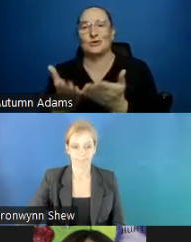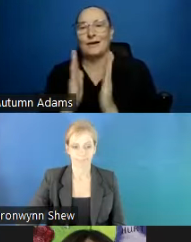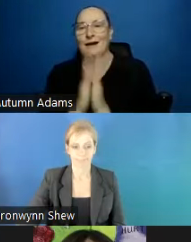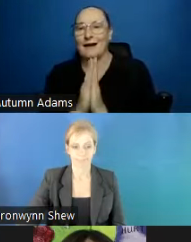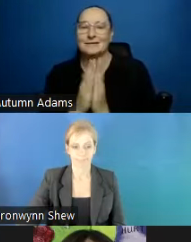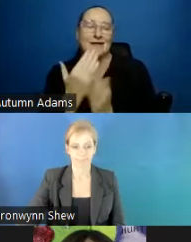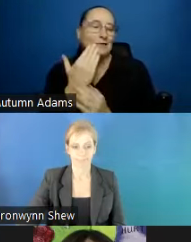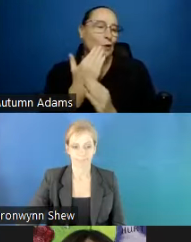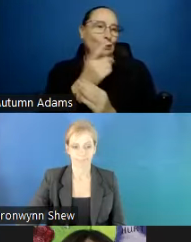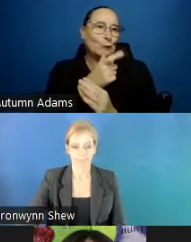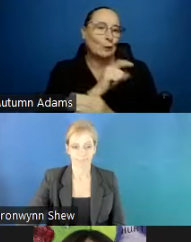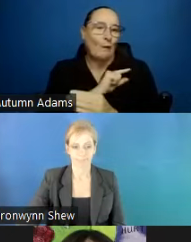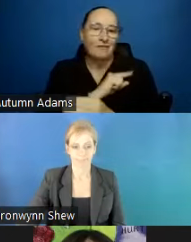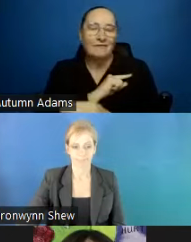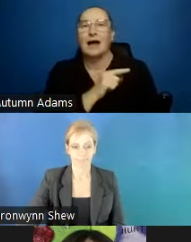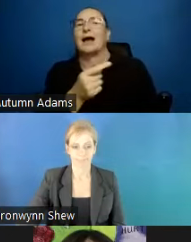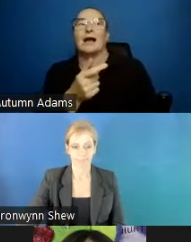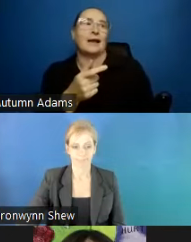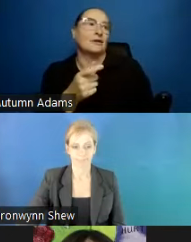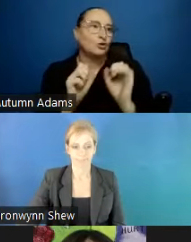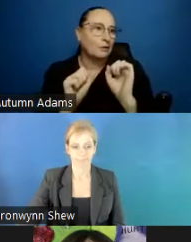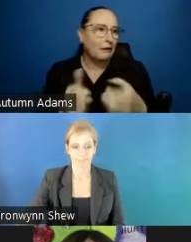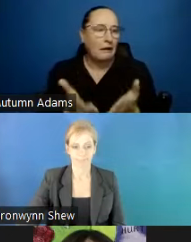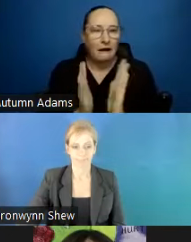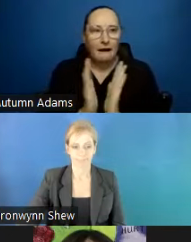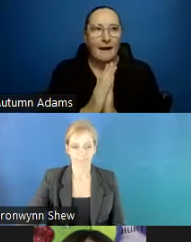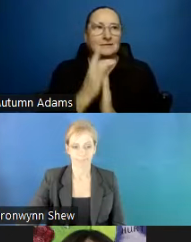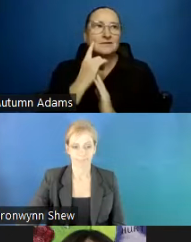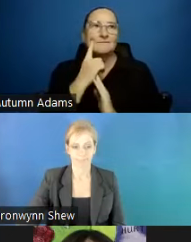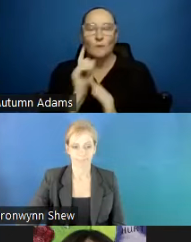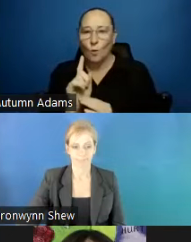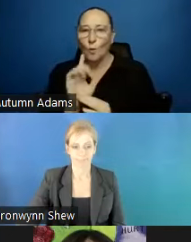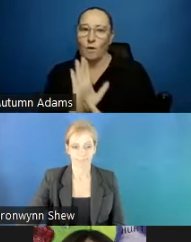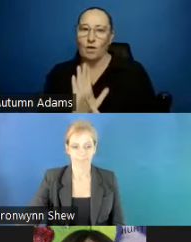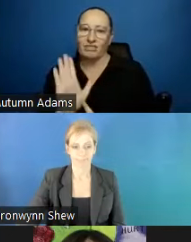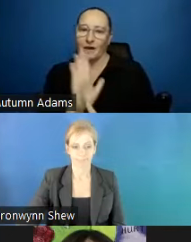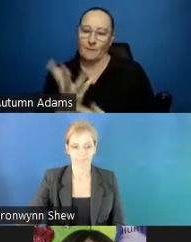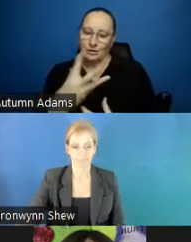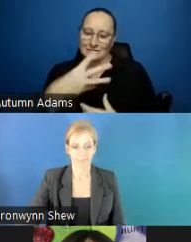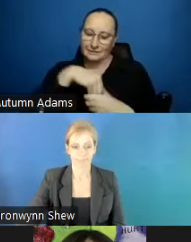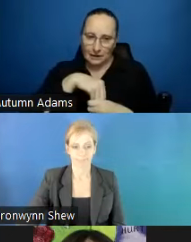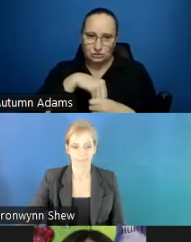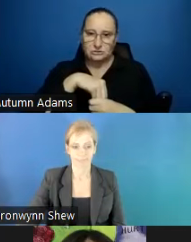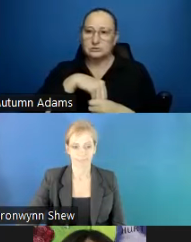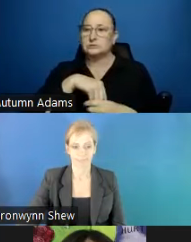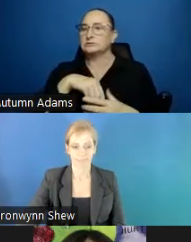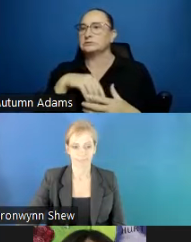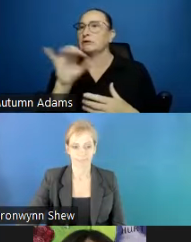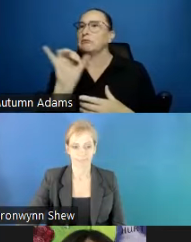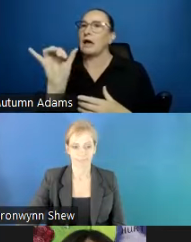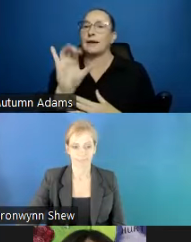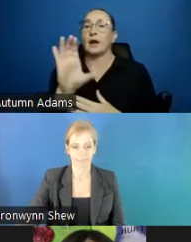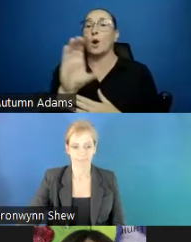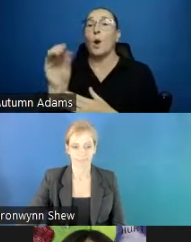who is qualified. You can ask for their participation as like a